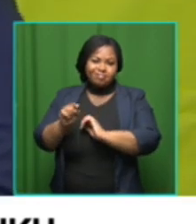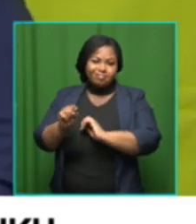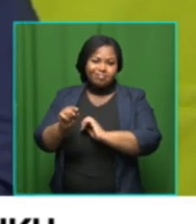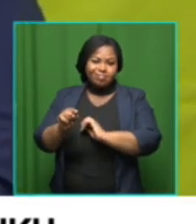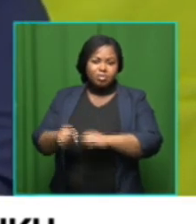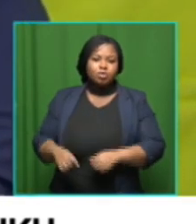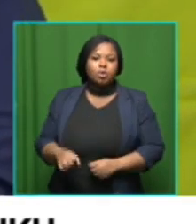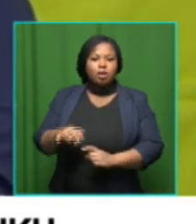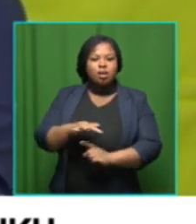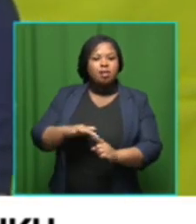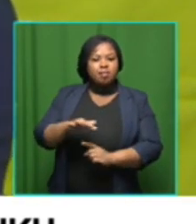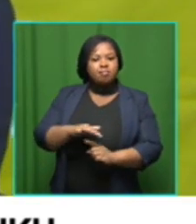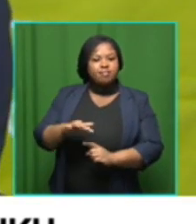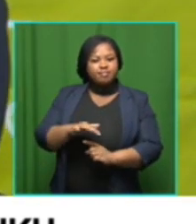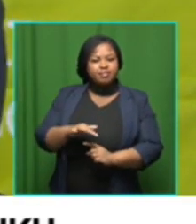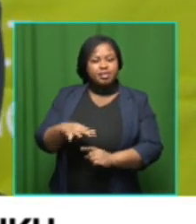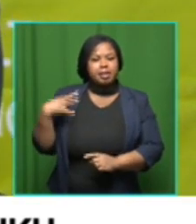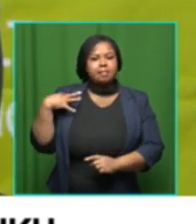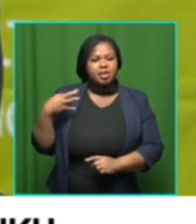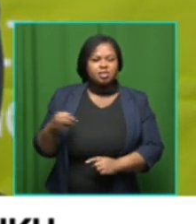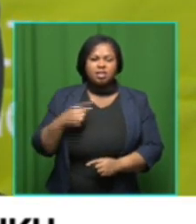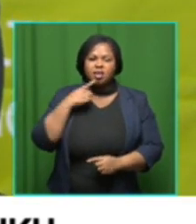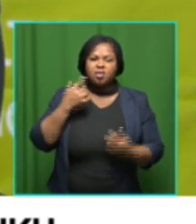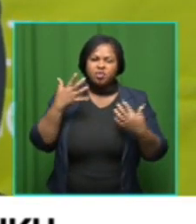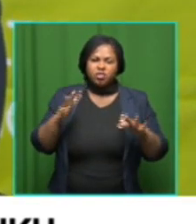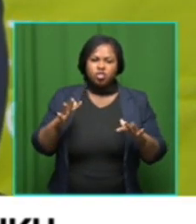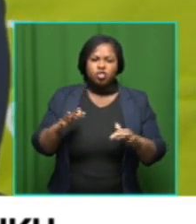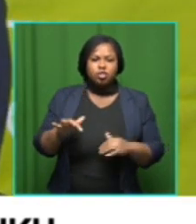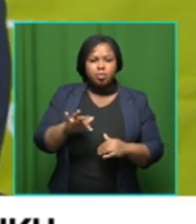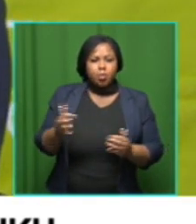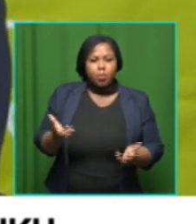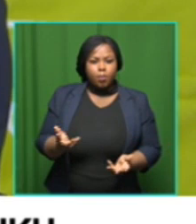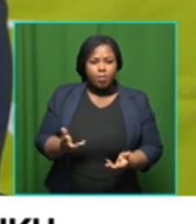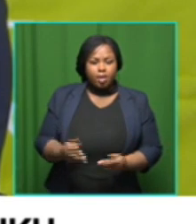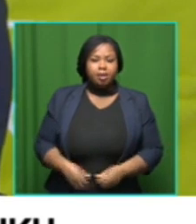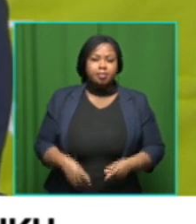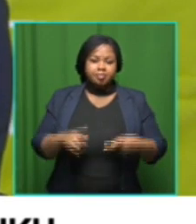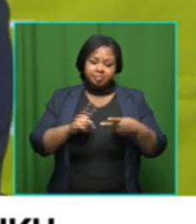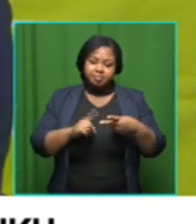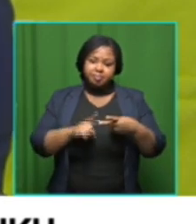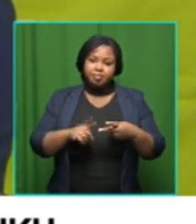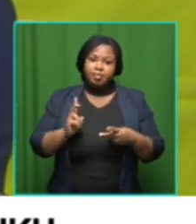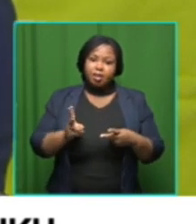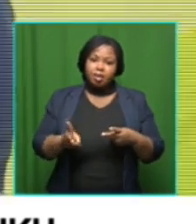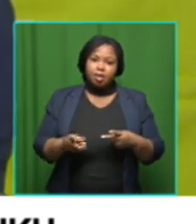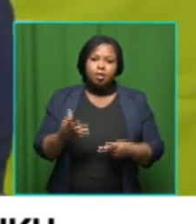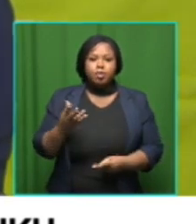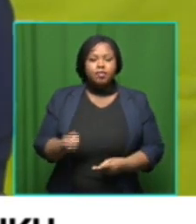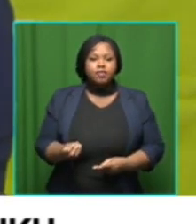the facilities that the Minister has mentioned. Over and above that, we also got